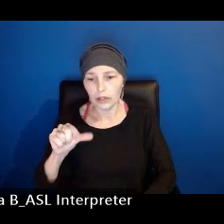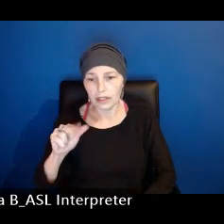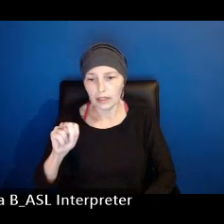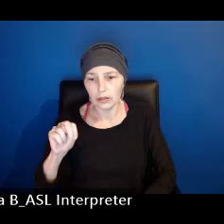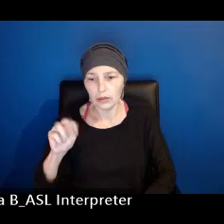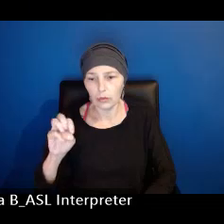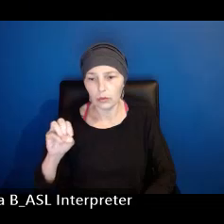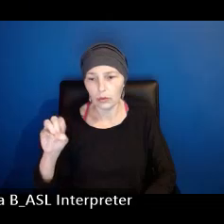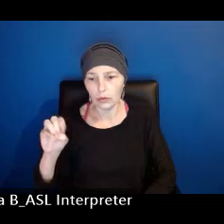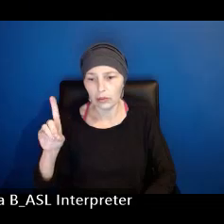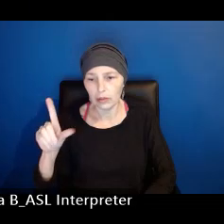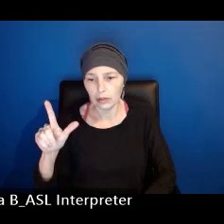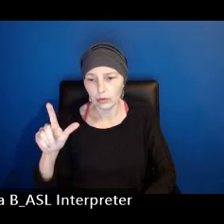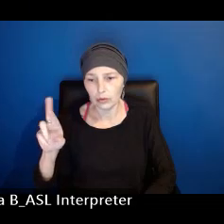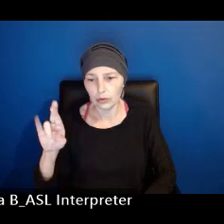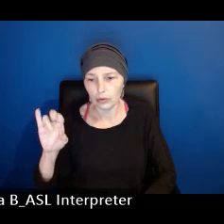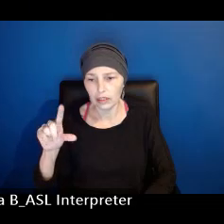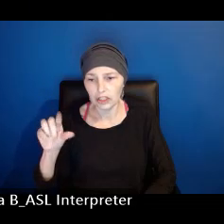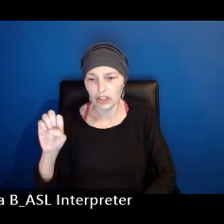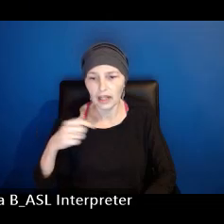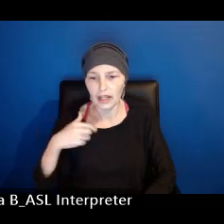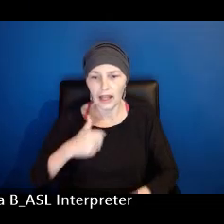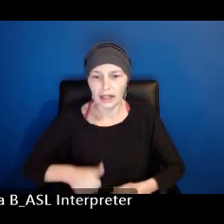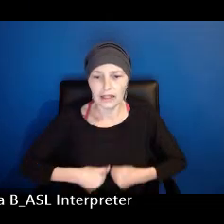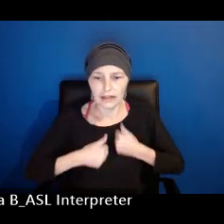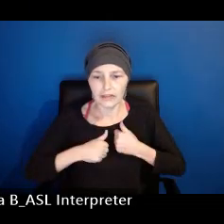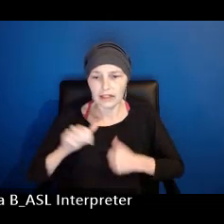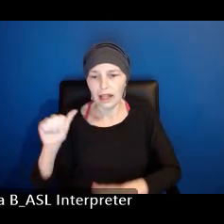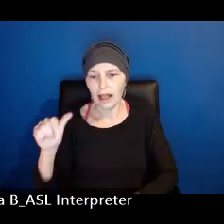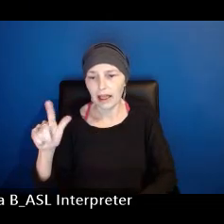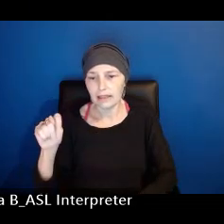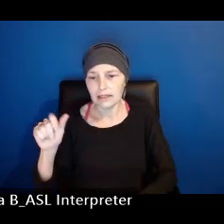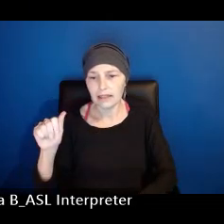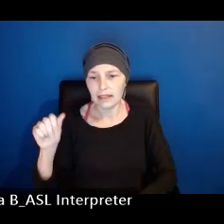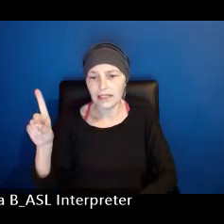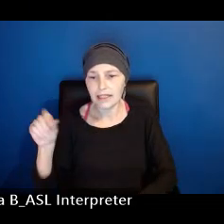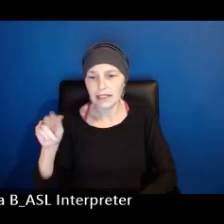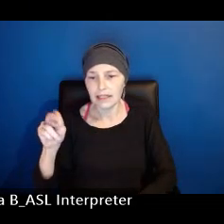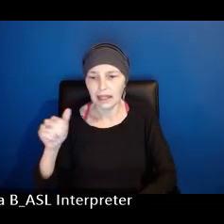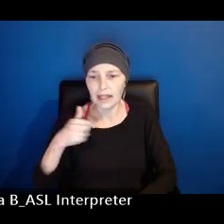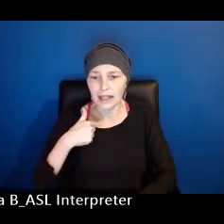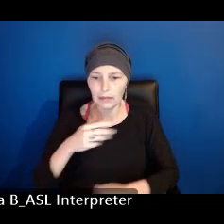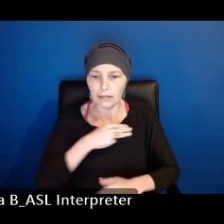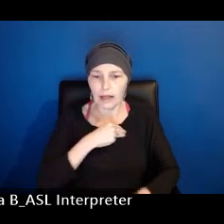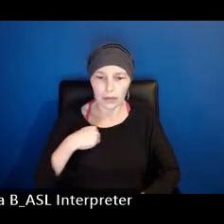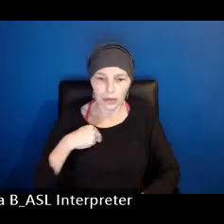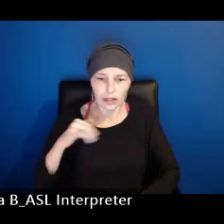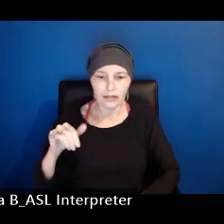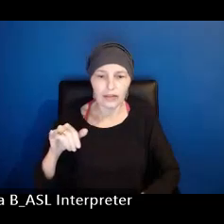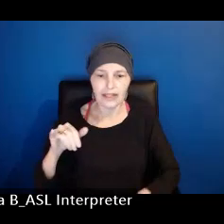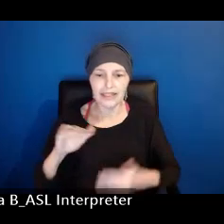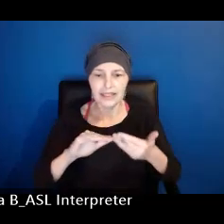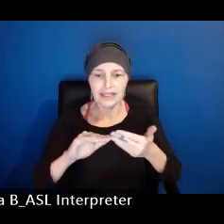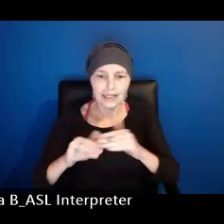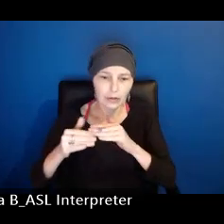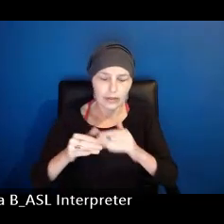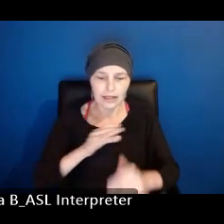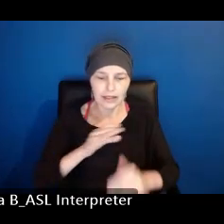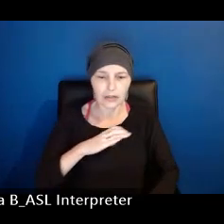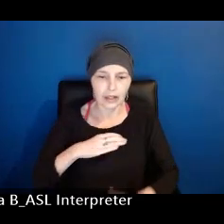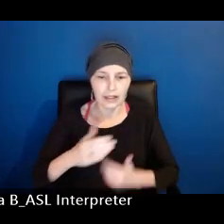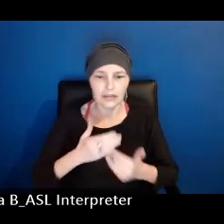I'm a resident of Altadena, and I am a member of the Altadena Town Council, although I'm speaking